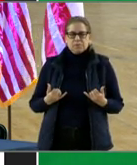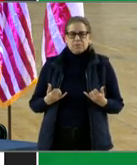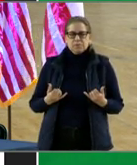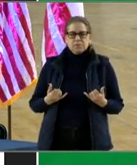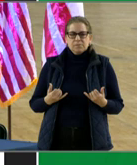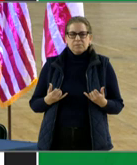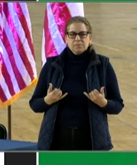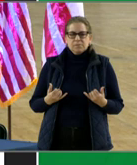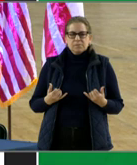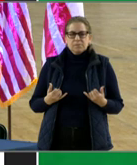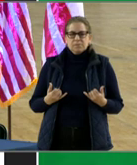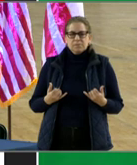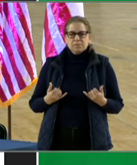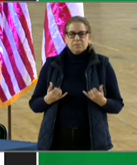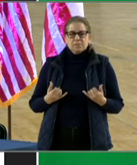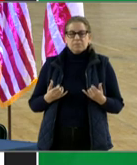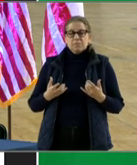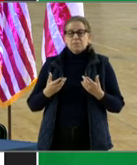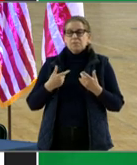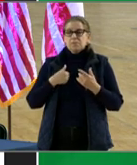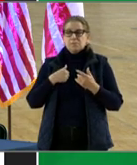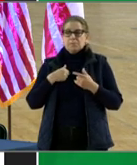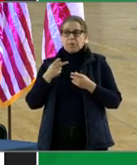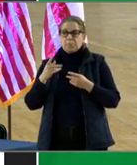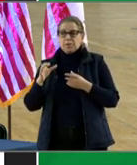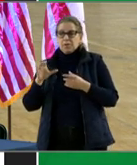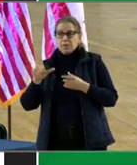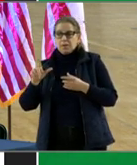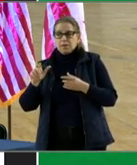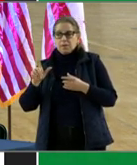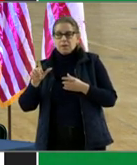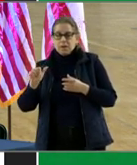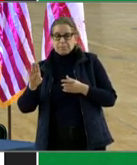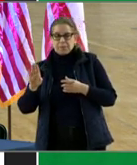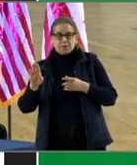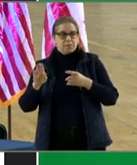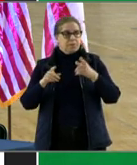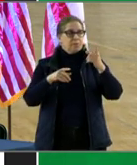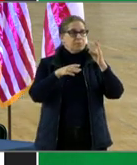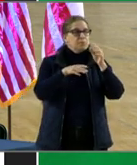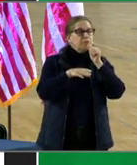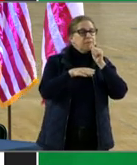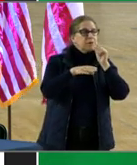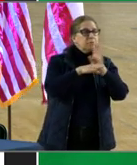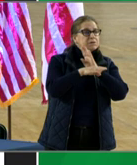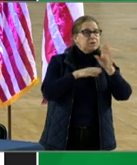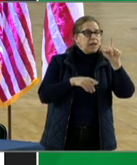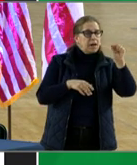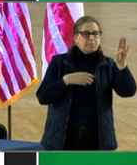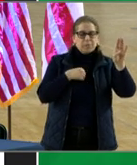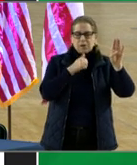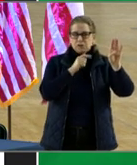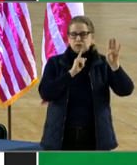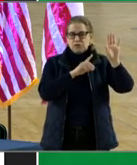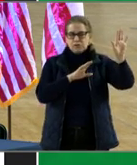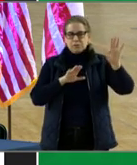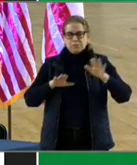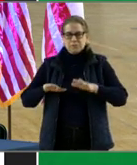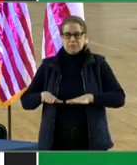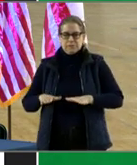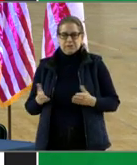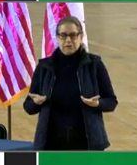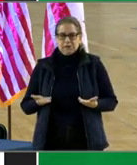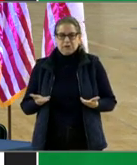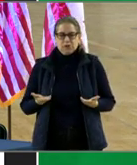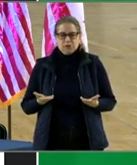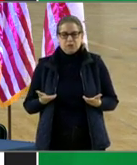the commercial labs, which individuals are still using, so that's additional testing capacity that is available. So physicians still send tests to